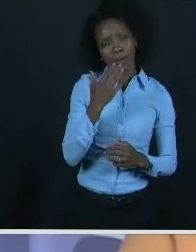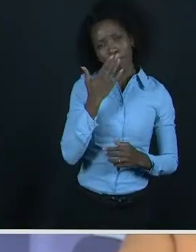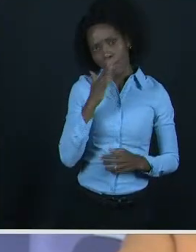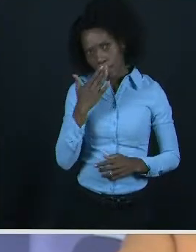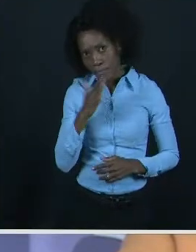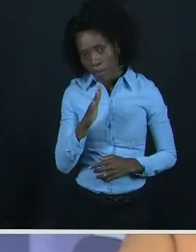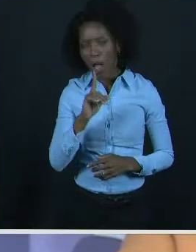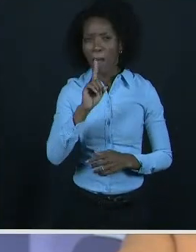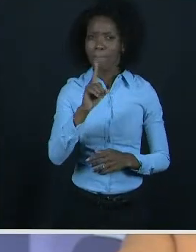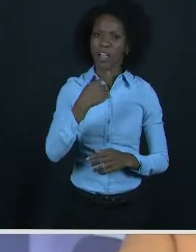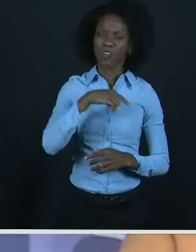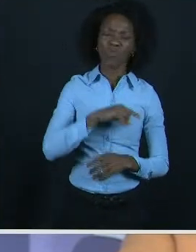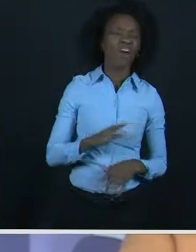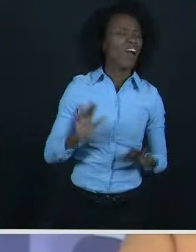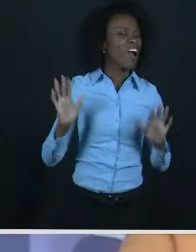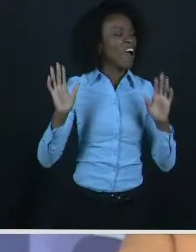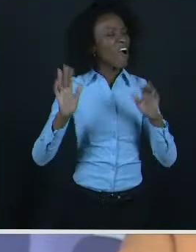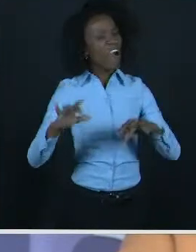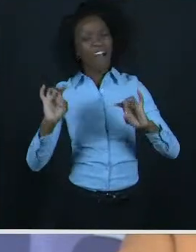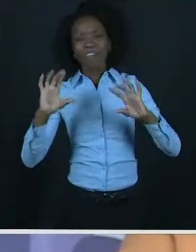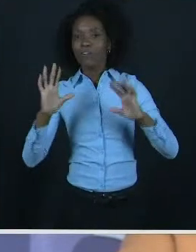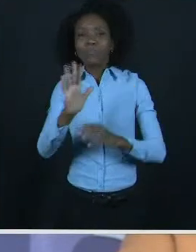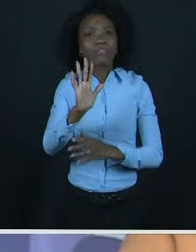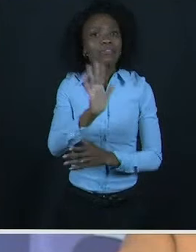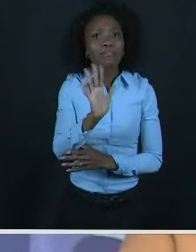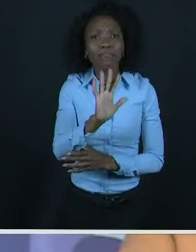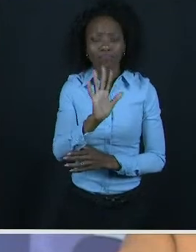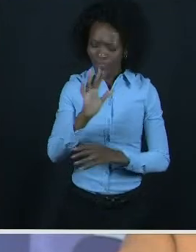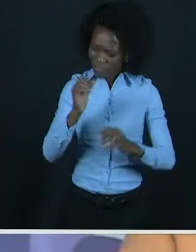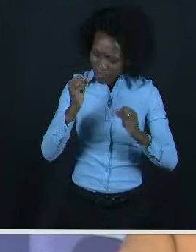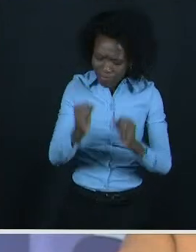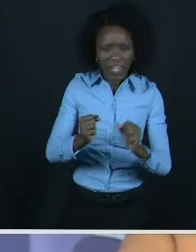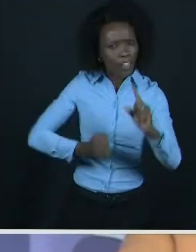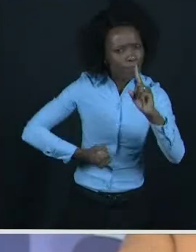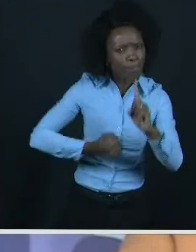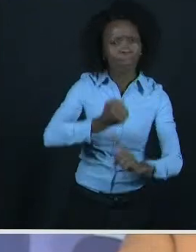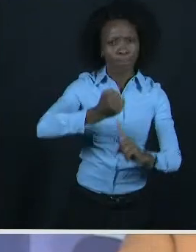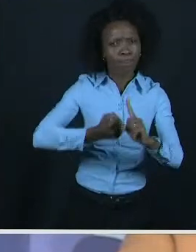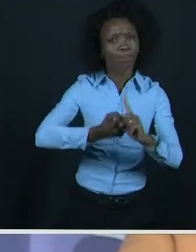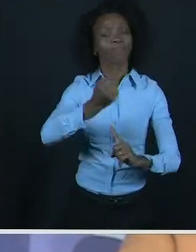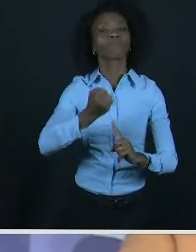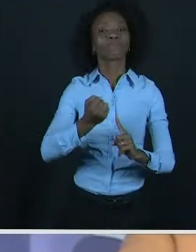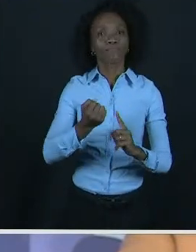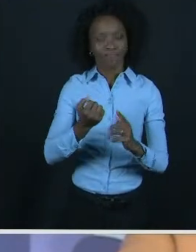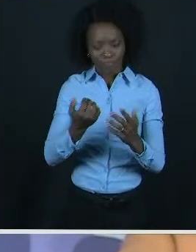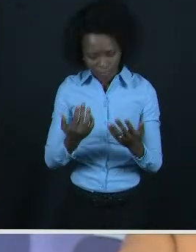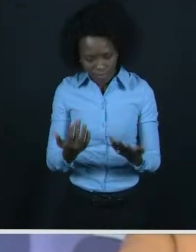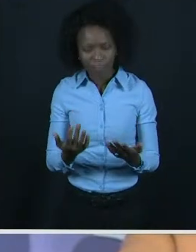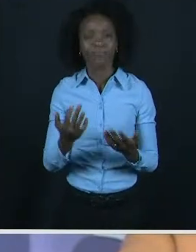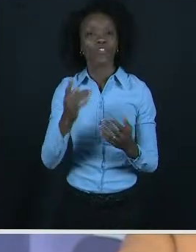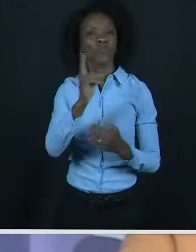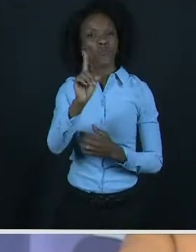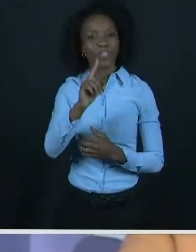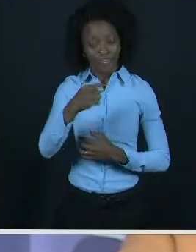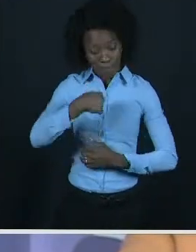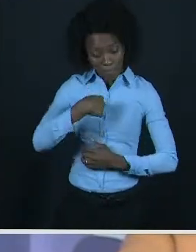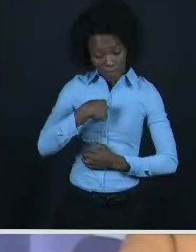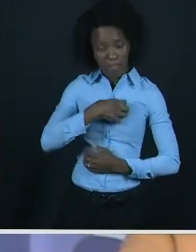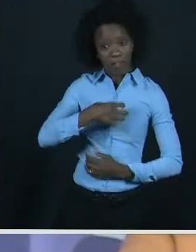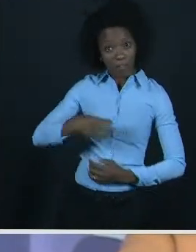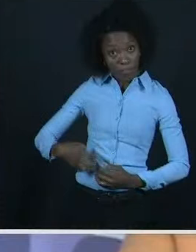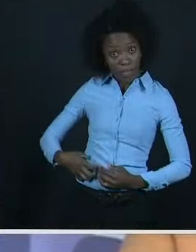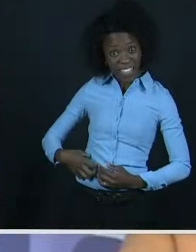us not hold back from insisting that I, as President, and the